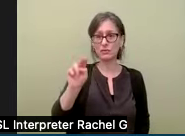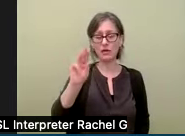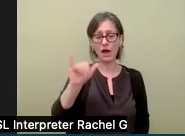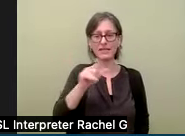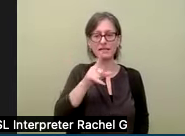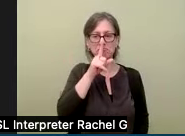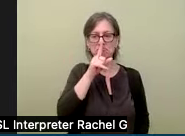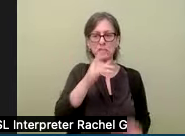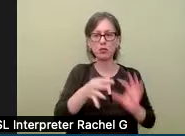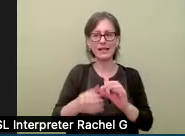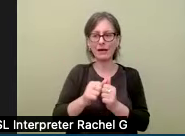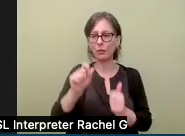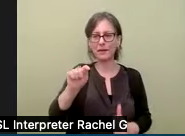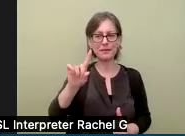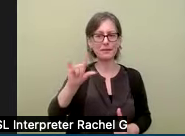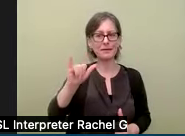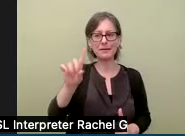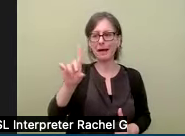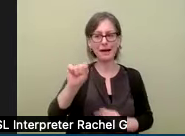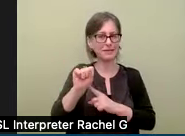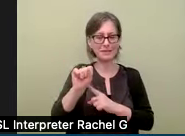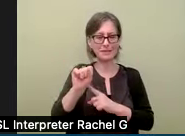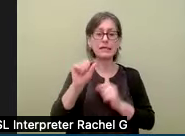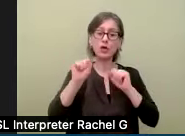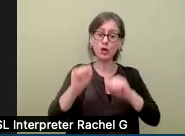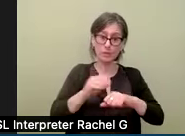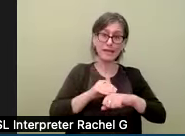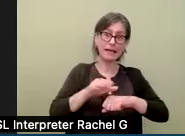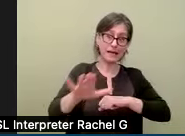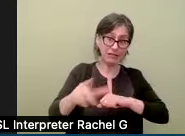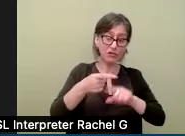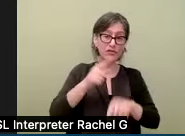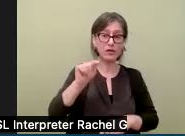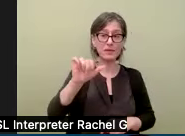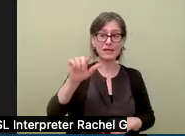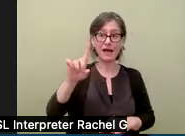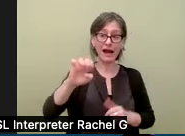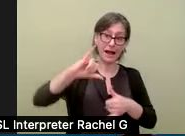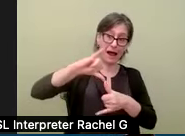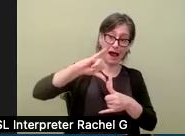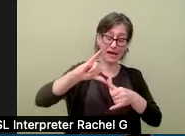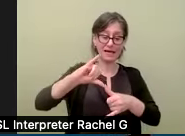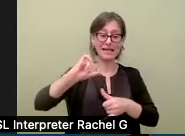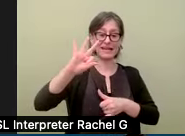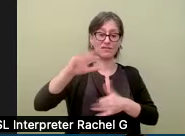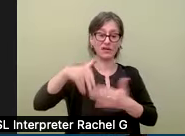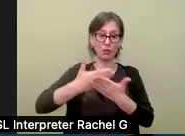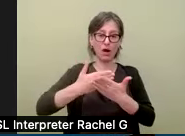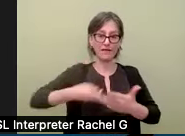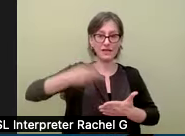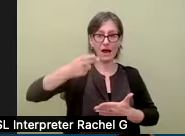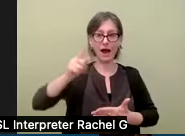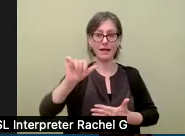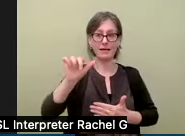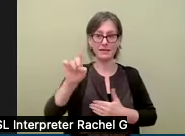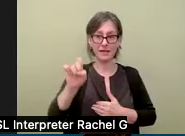action, even though the impacts can be influenced by tidal height, right? If the tsunami arrives at high tide or not, like we saw